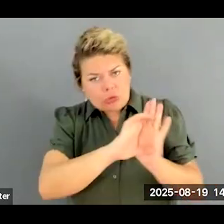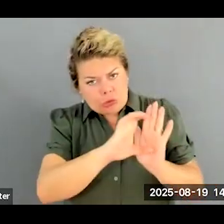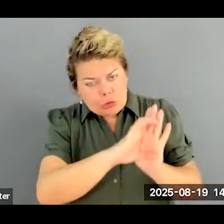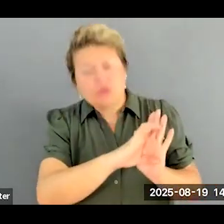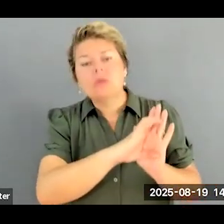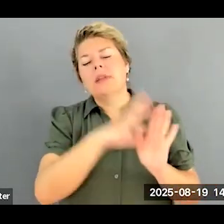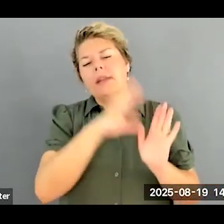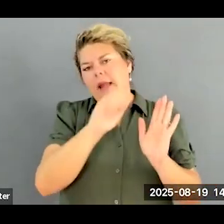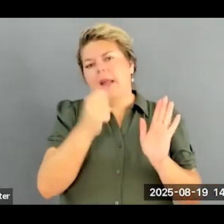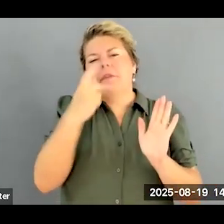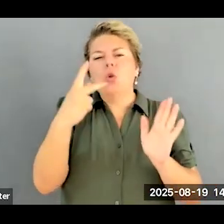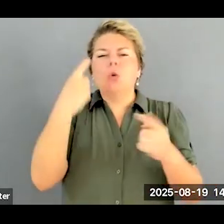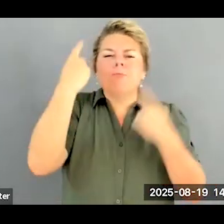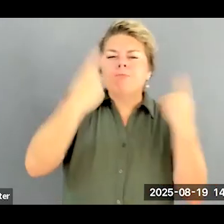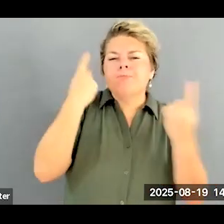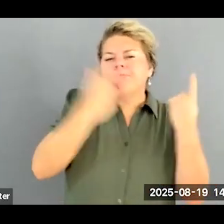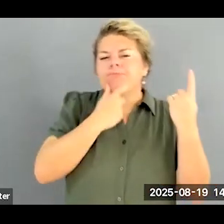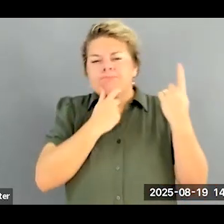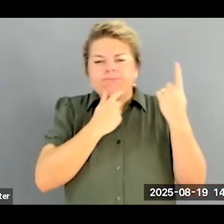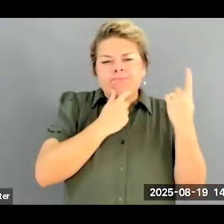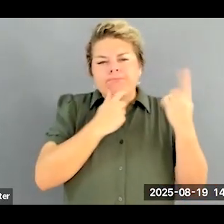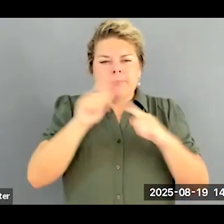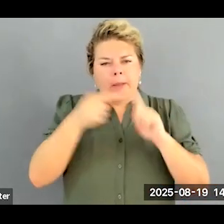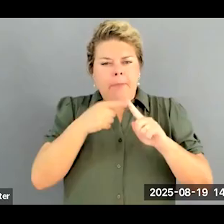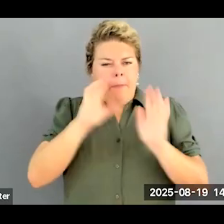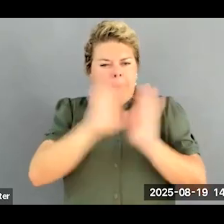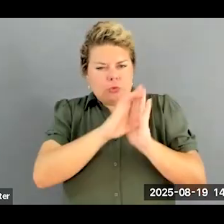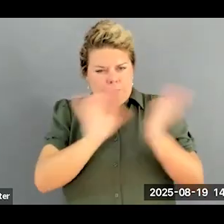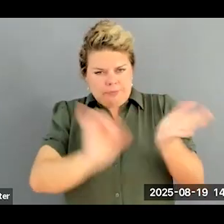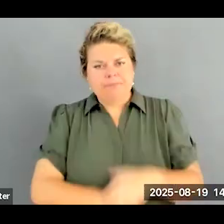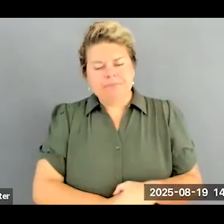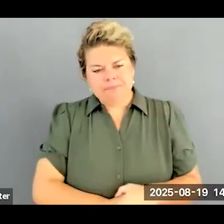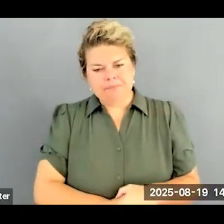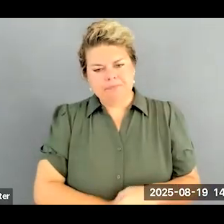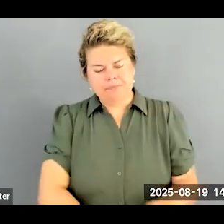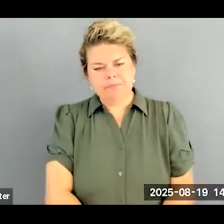as some thought-provoking questions that could come with them.